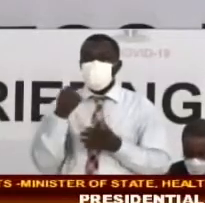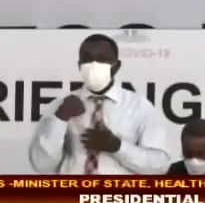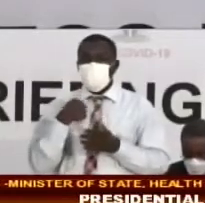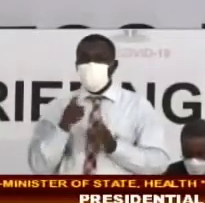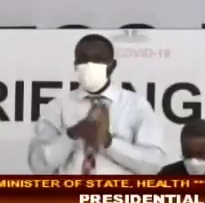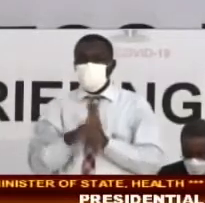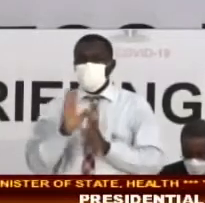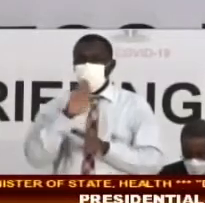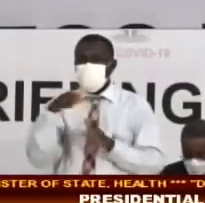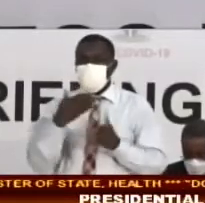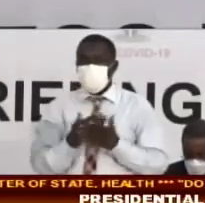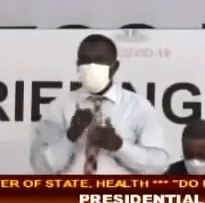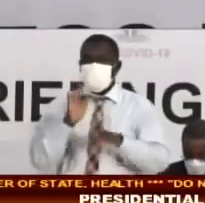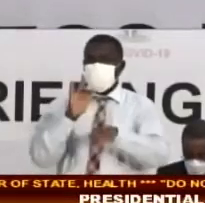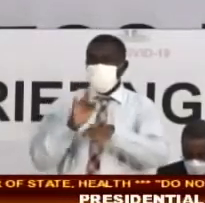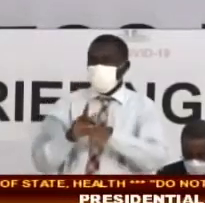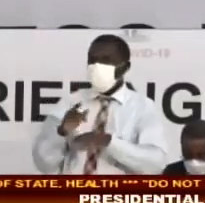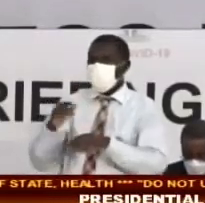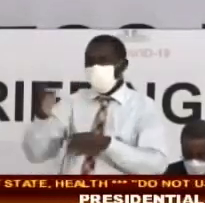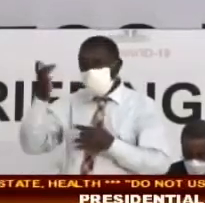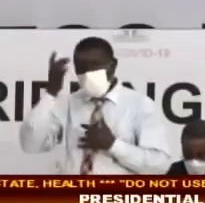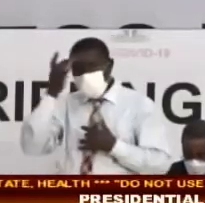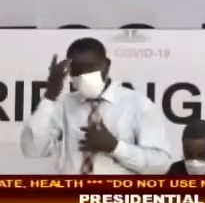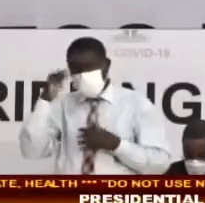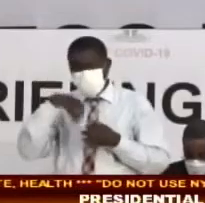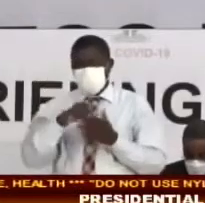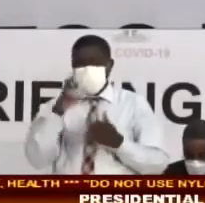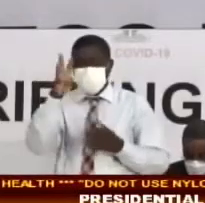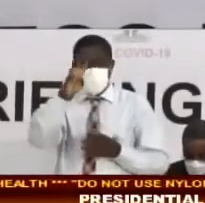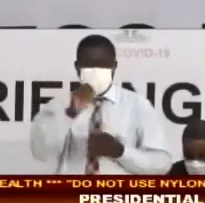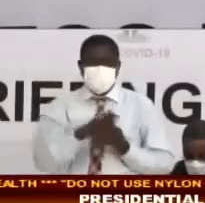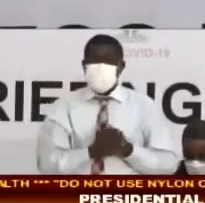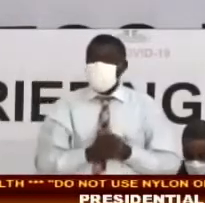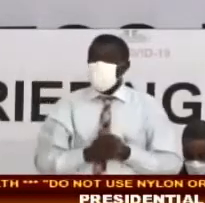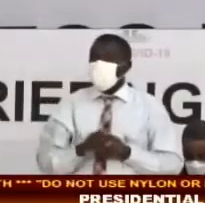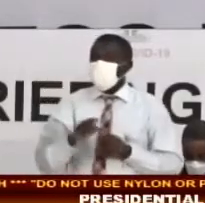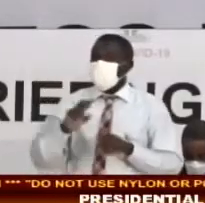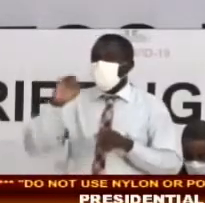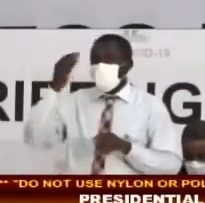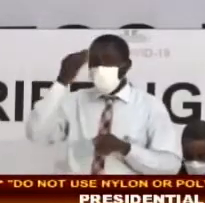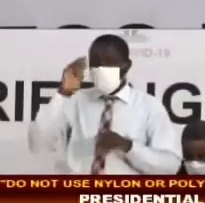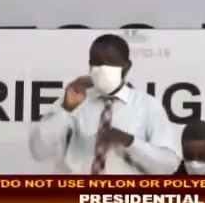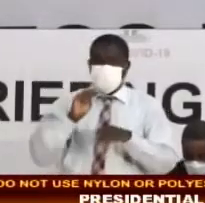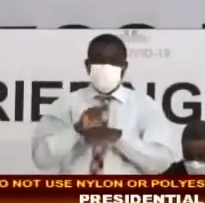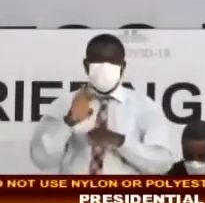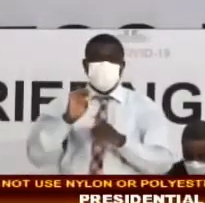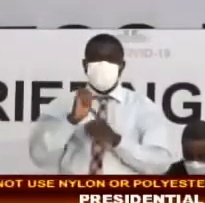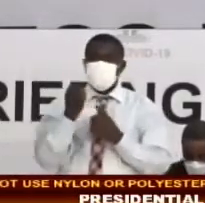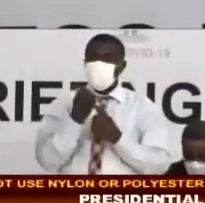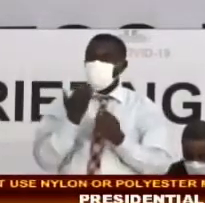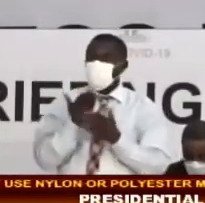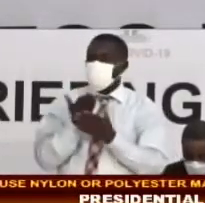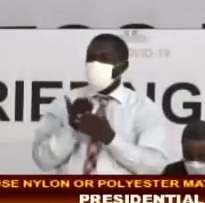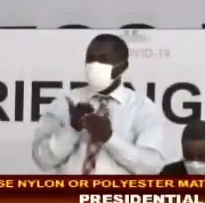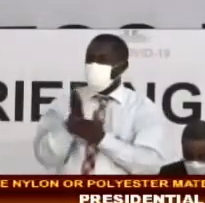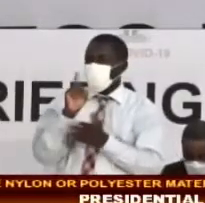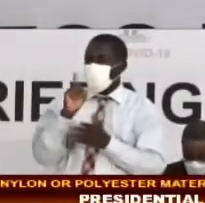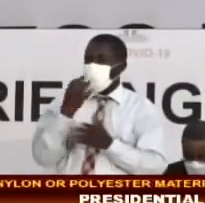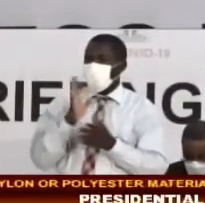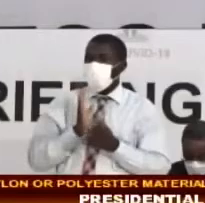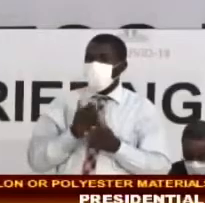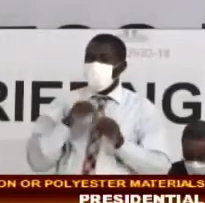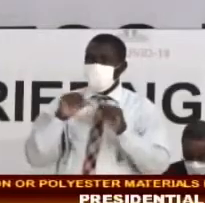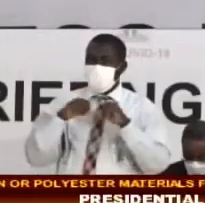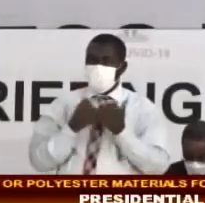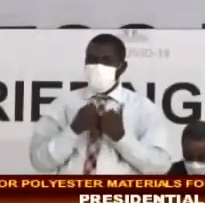Also, what might interest you is that the Federal Ministry of Environment, through one of our agencies, the Federal Forestry